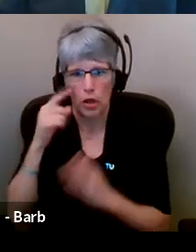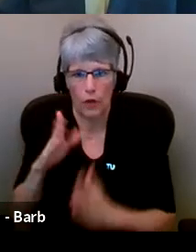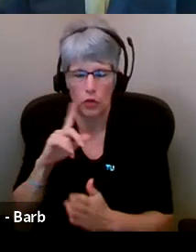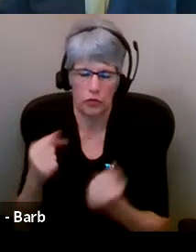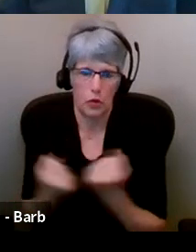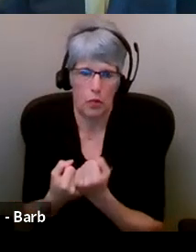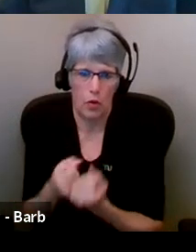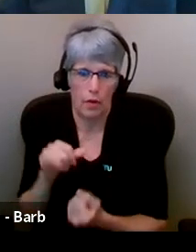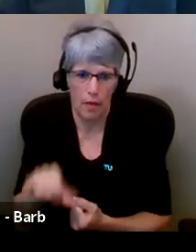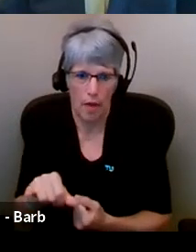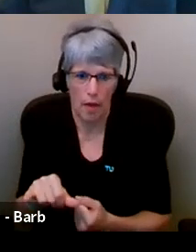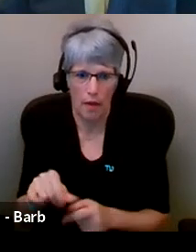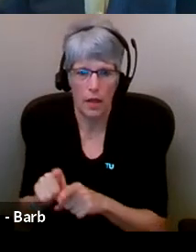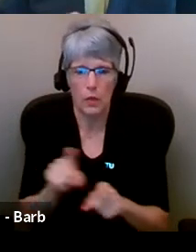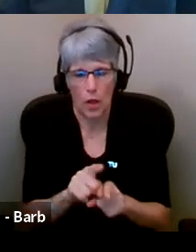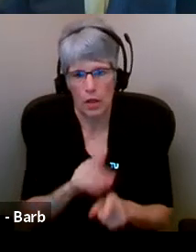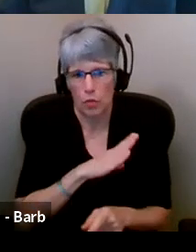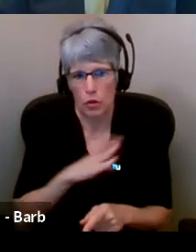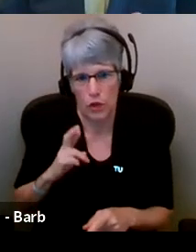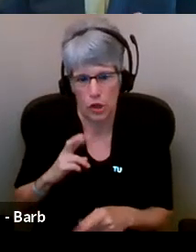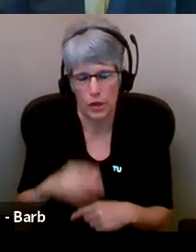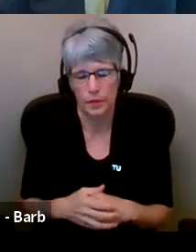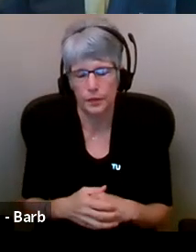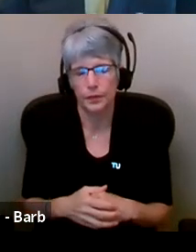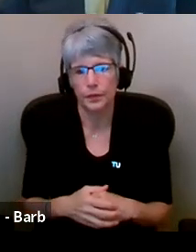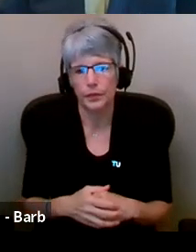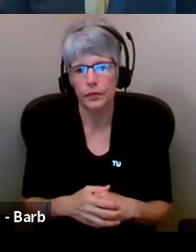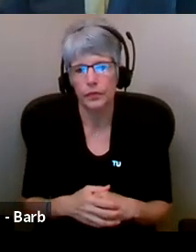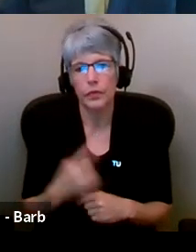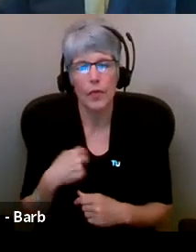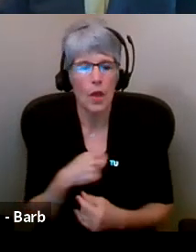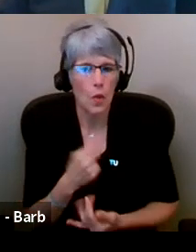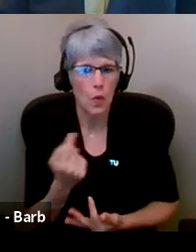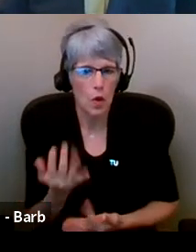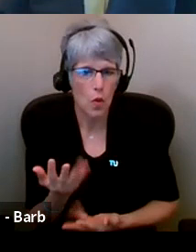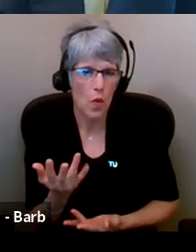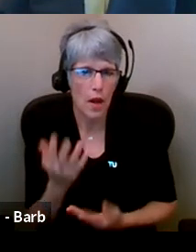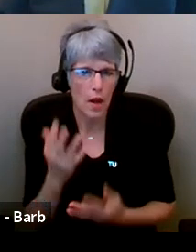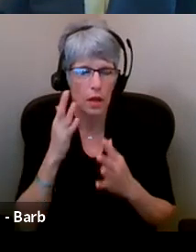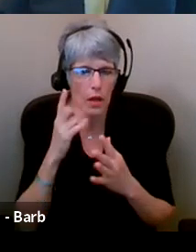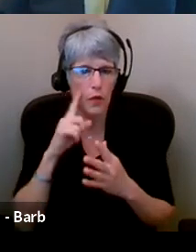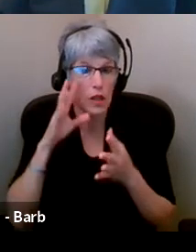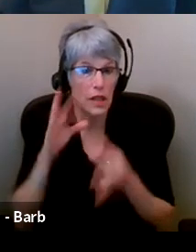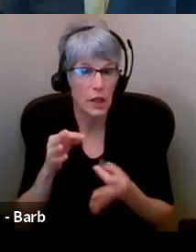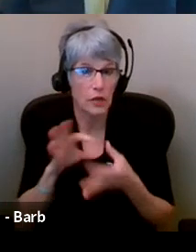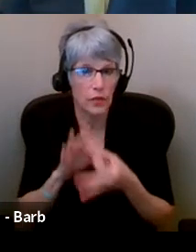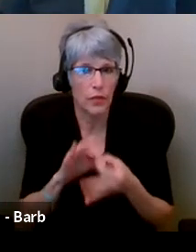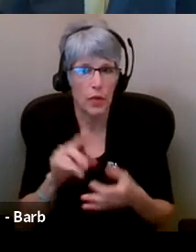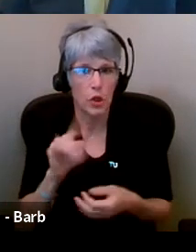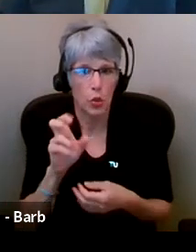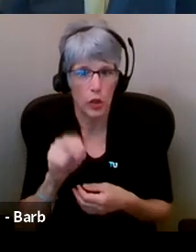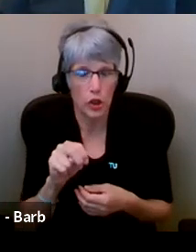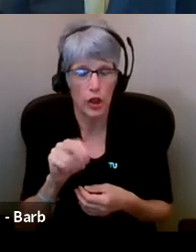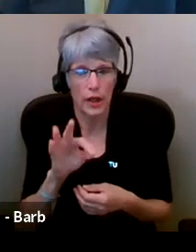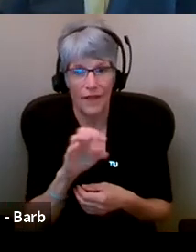there, as well as the regions. We're awaiting decisions on tuition and fees, which of course will